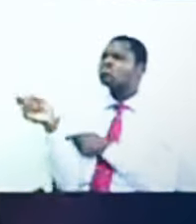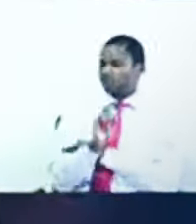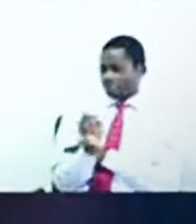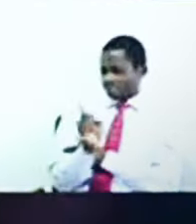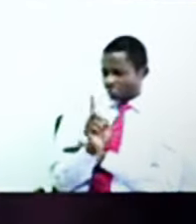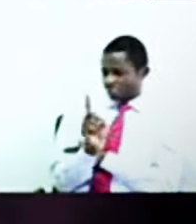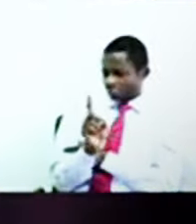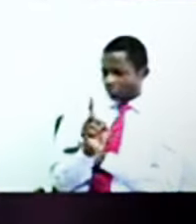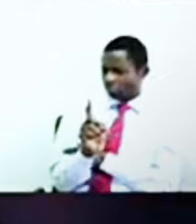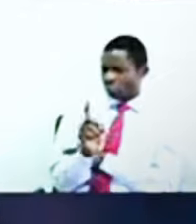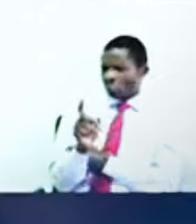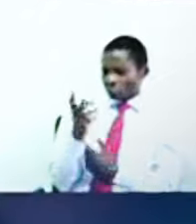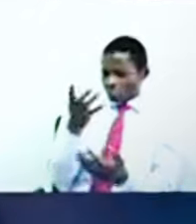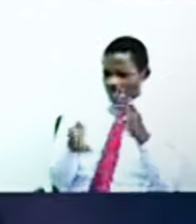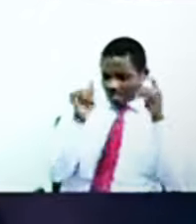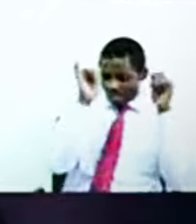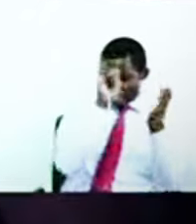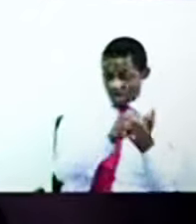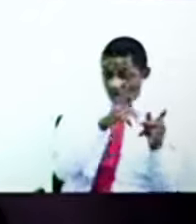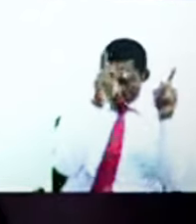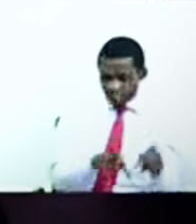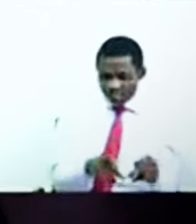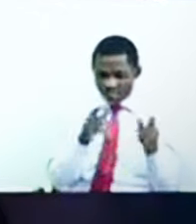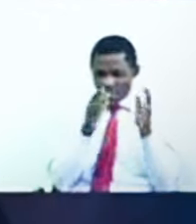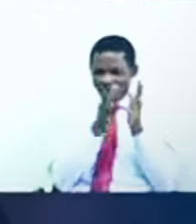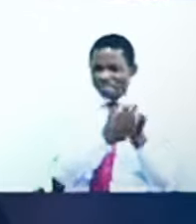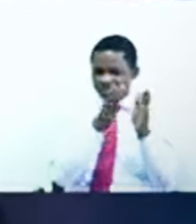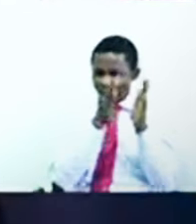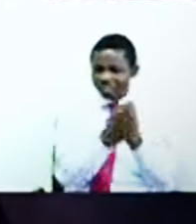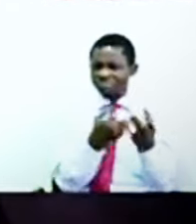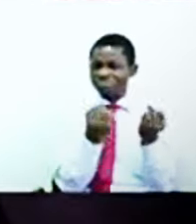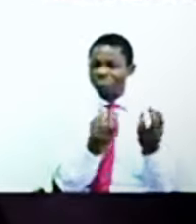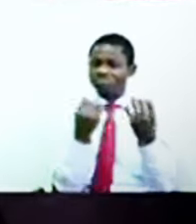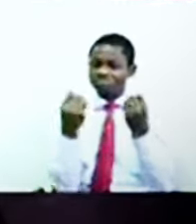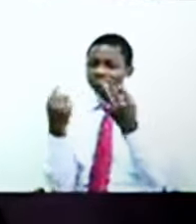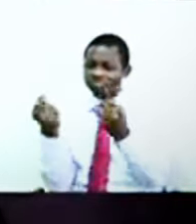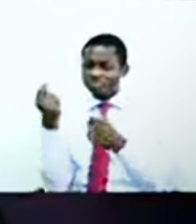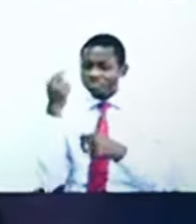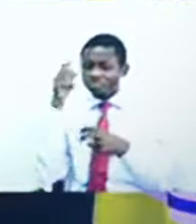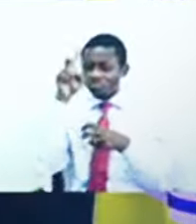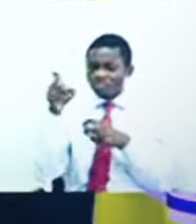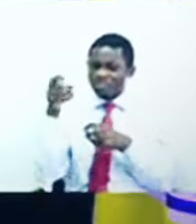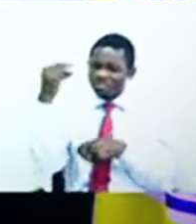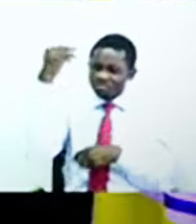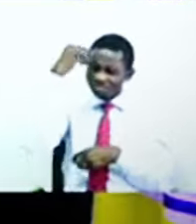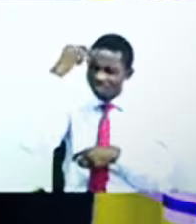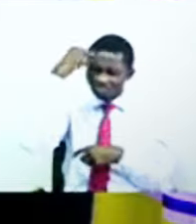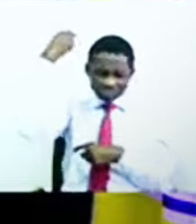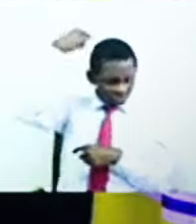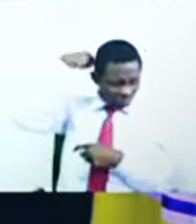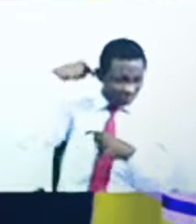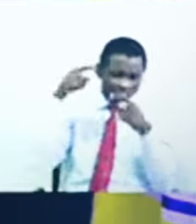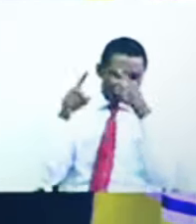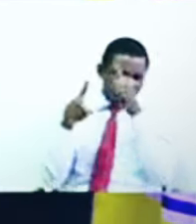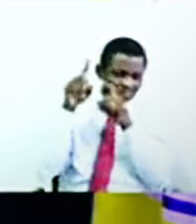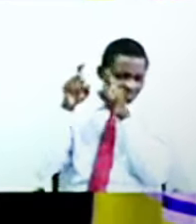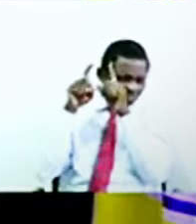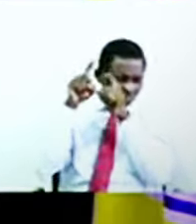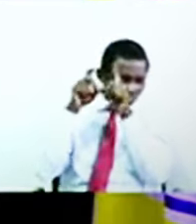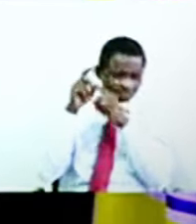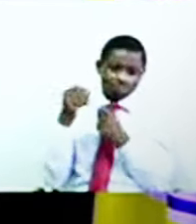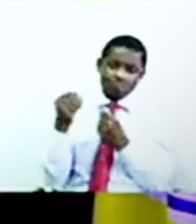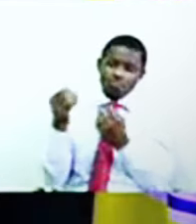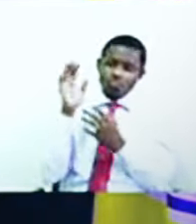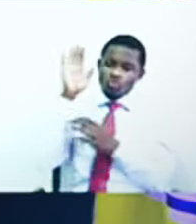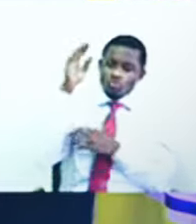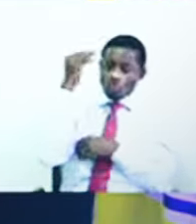There are some. There are somewhat. some if what's